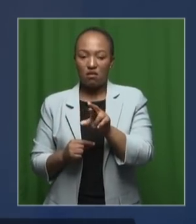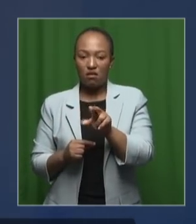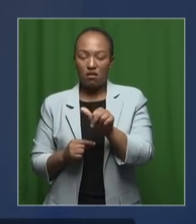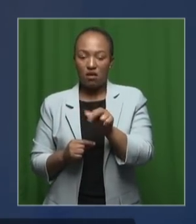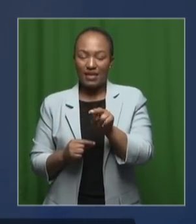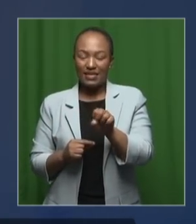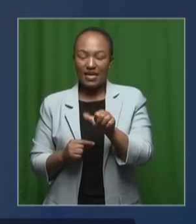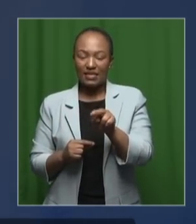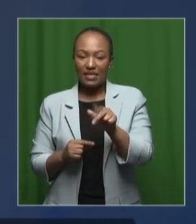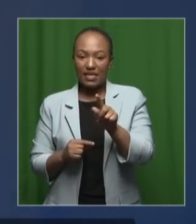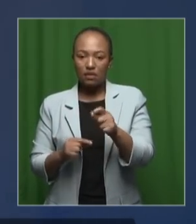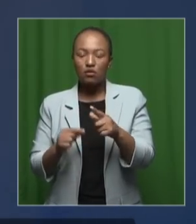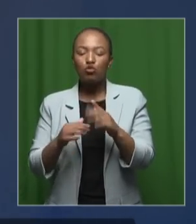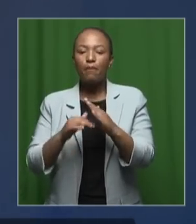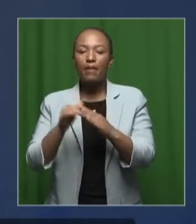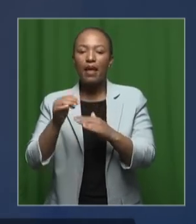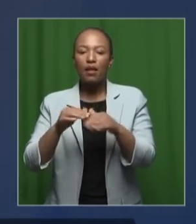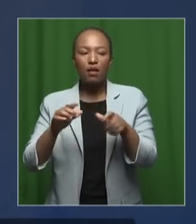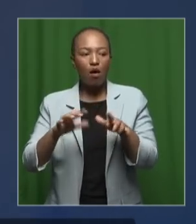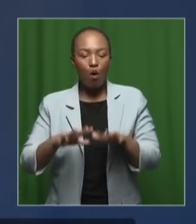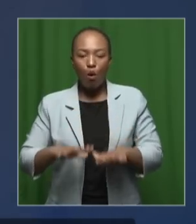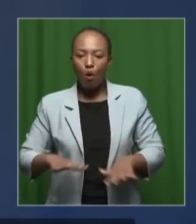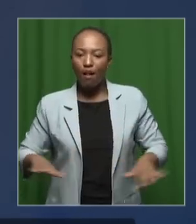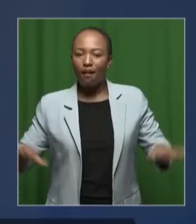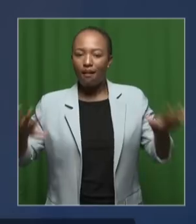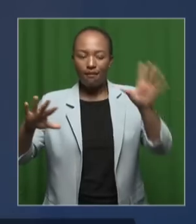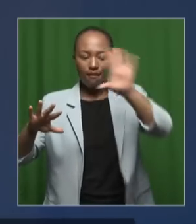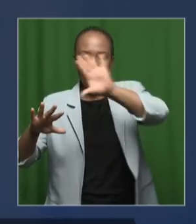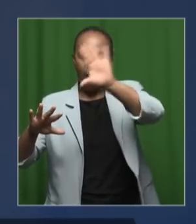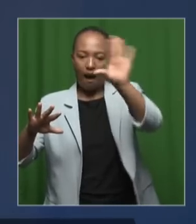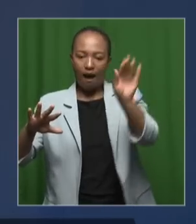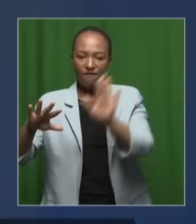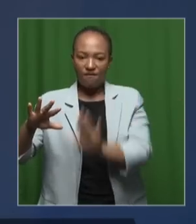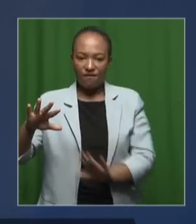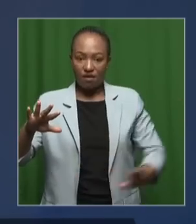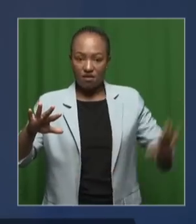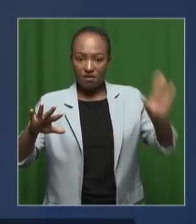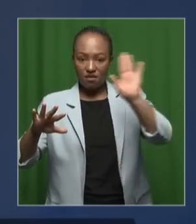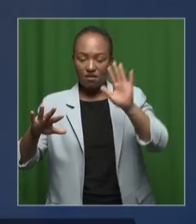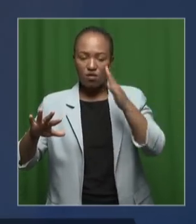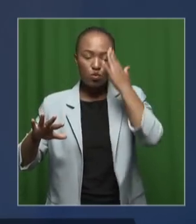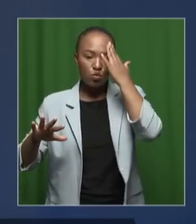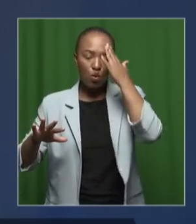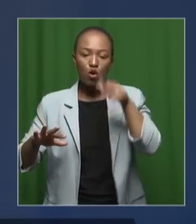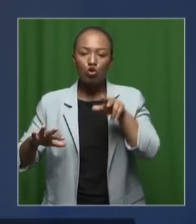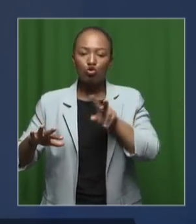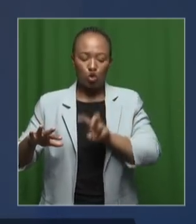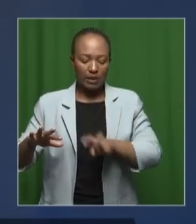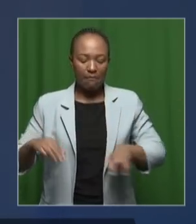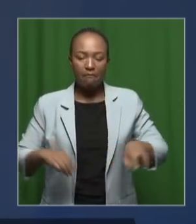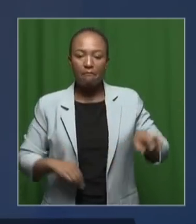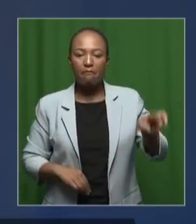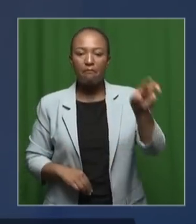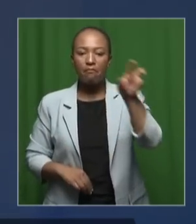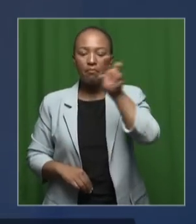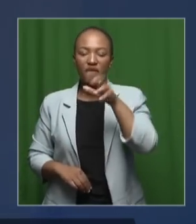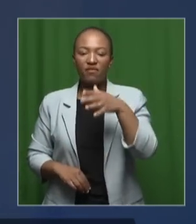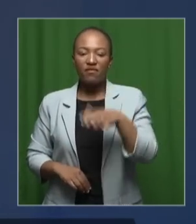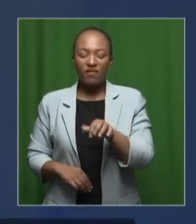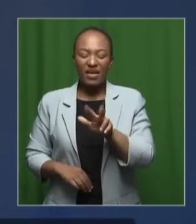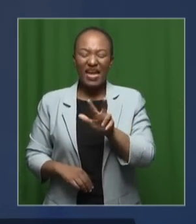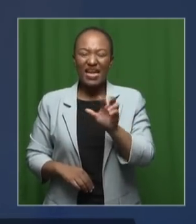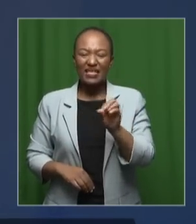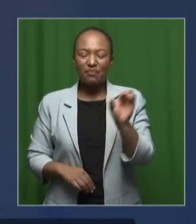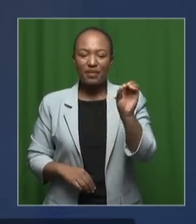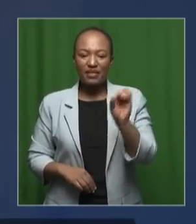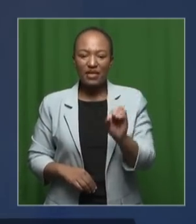Africa. This is the kind of Africa we see. Do you know that the intra-trade of Africa in terms of tourism generated 80% of the